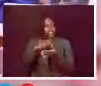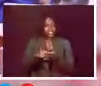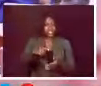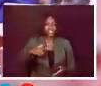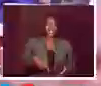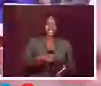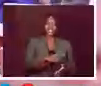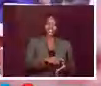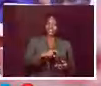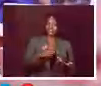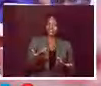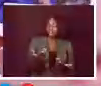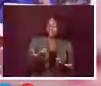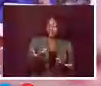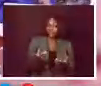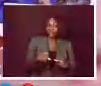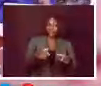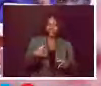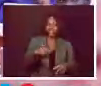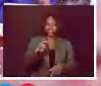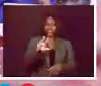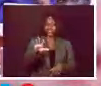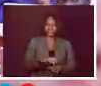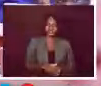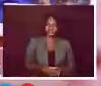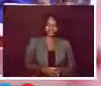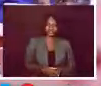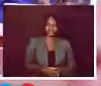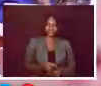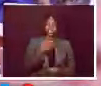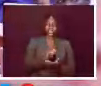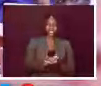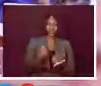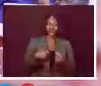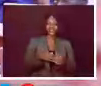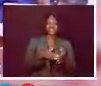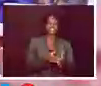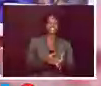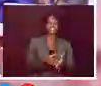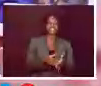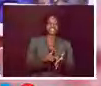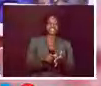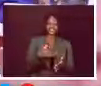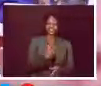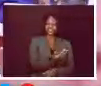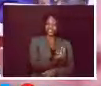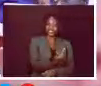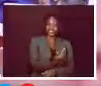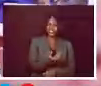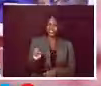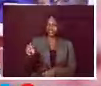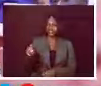if you look at the number, there are 25. We said because we were chairing it, they should let us have the 13 and they will have